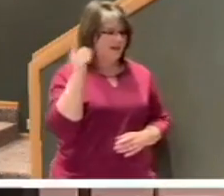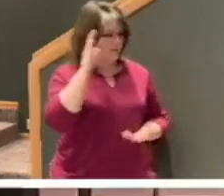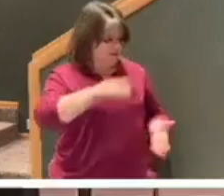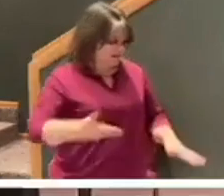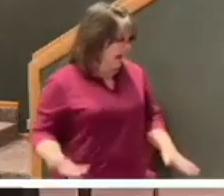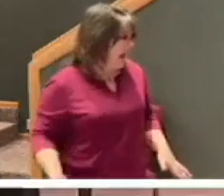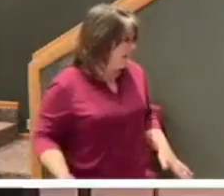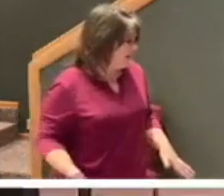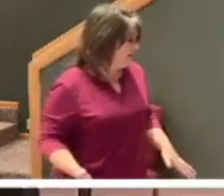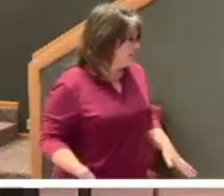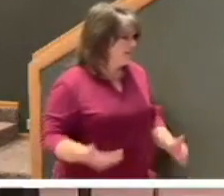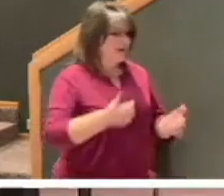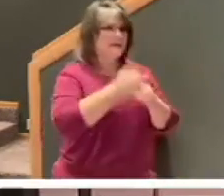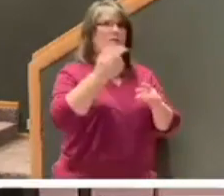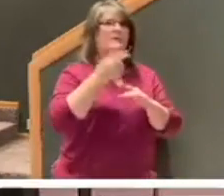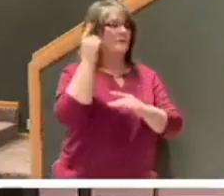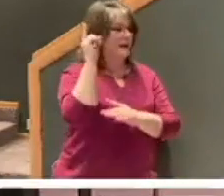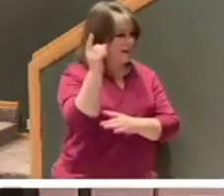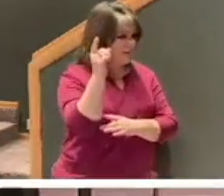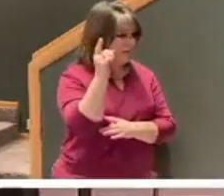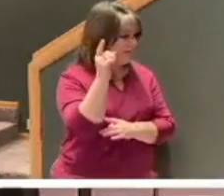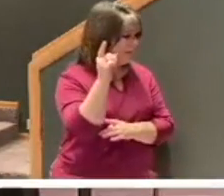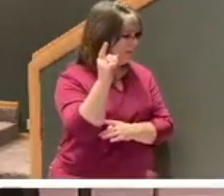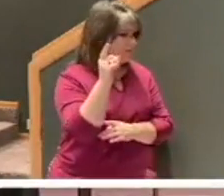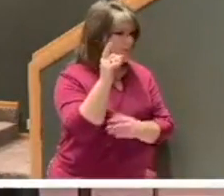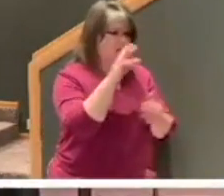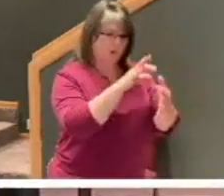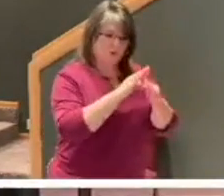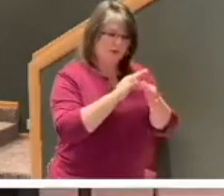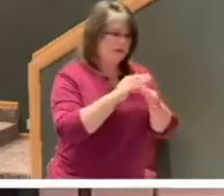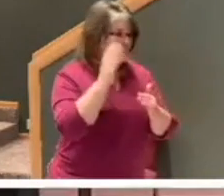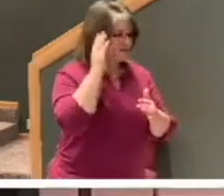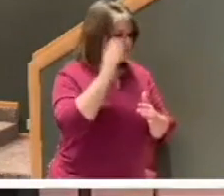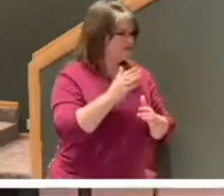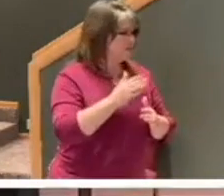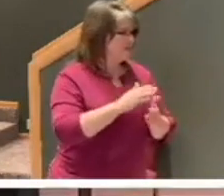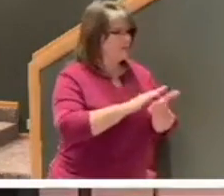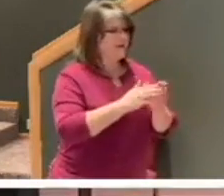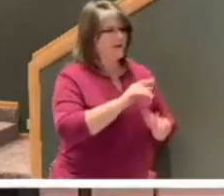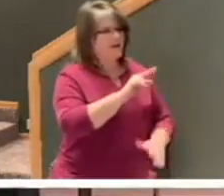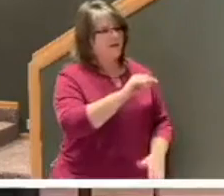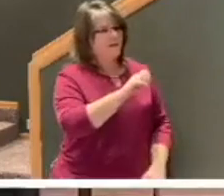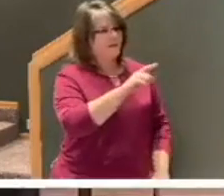dies. Apart from him, your relationships will grow toxic.